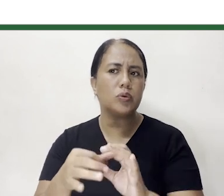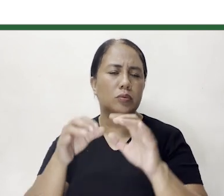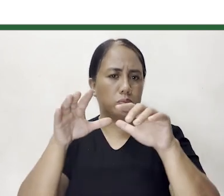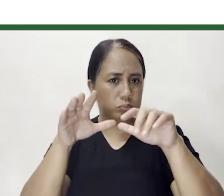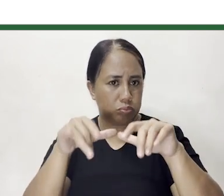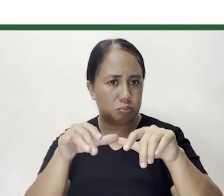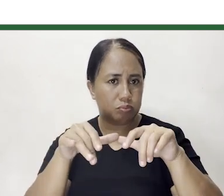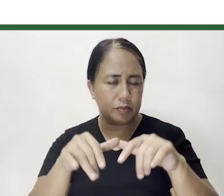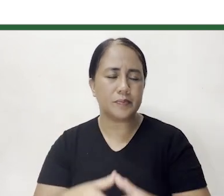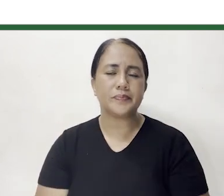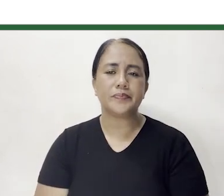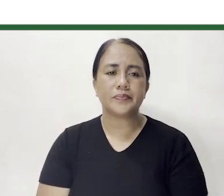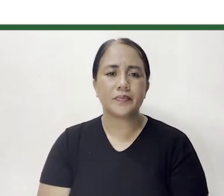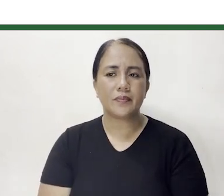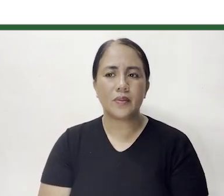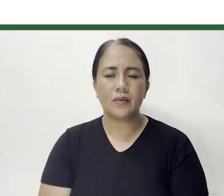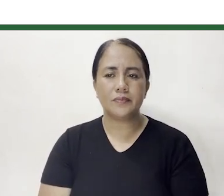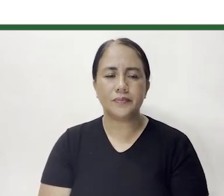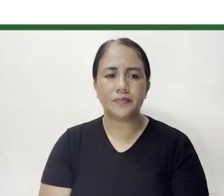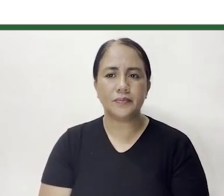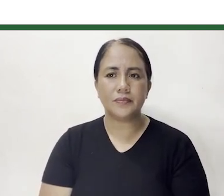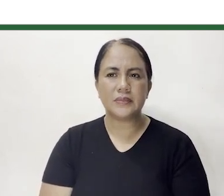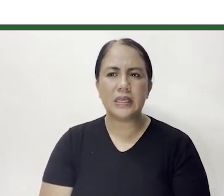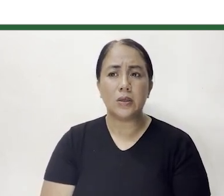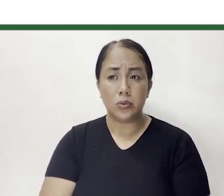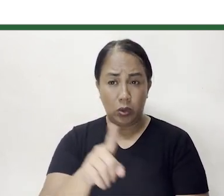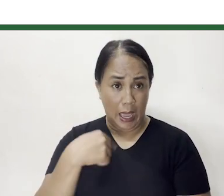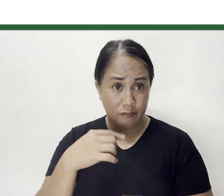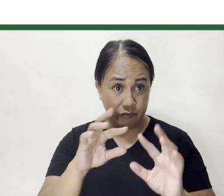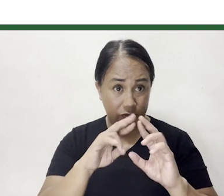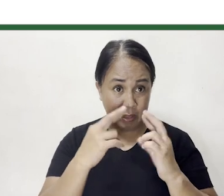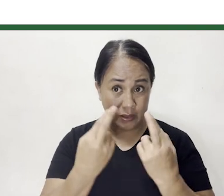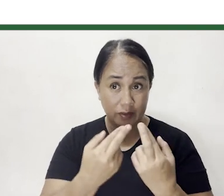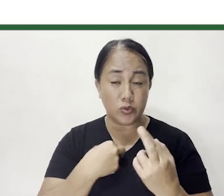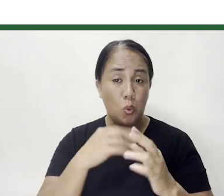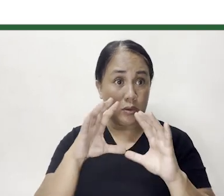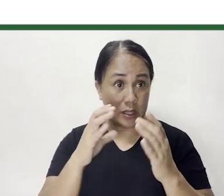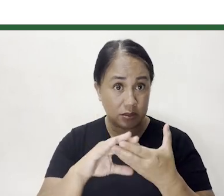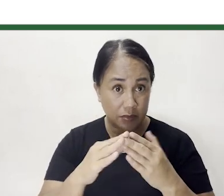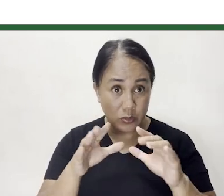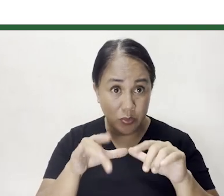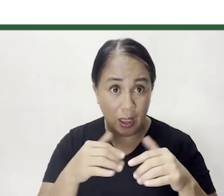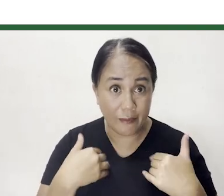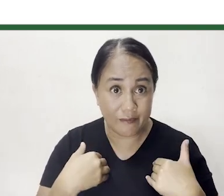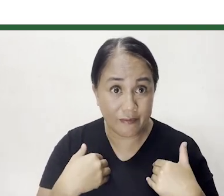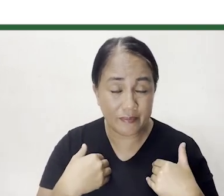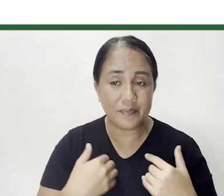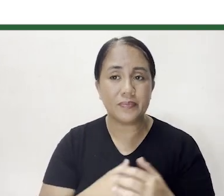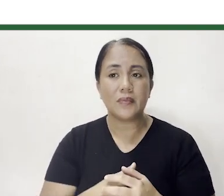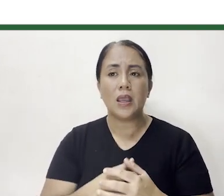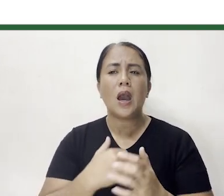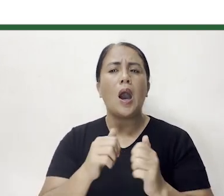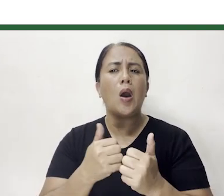feeling associated with persons with disabilities? Do you have relatives or classmates with